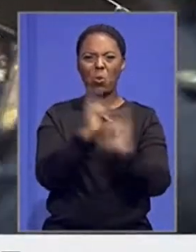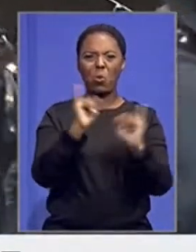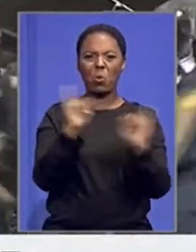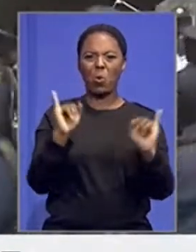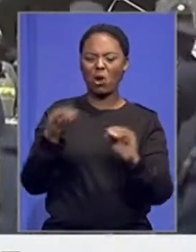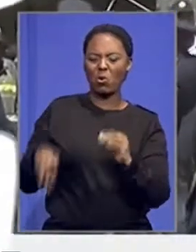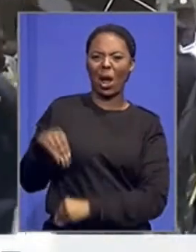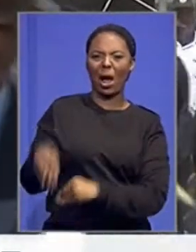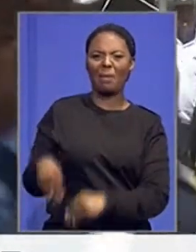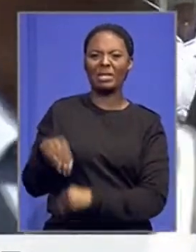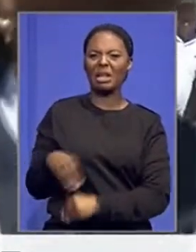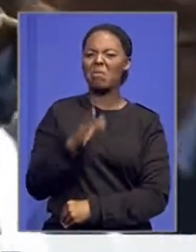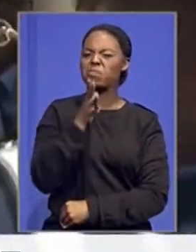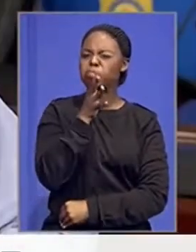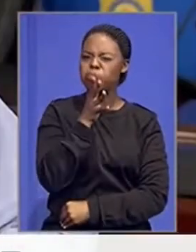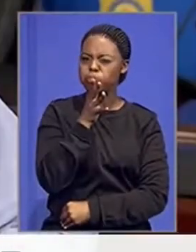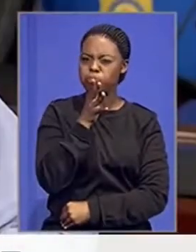And